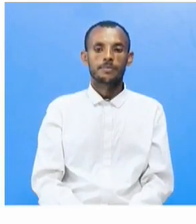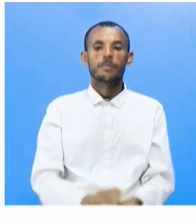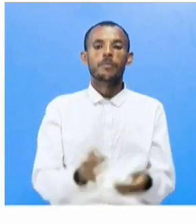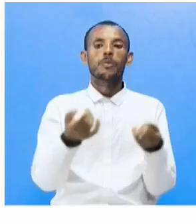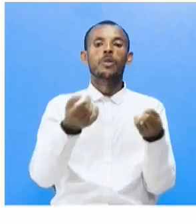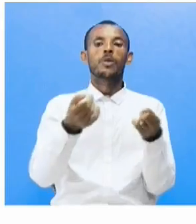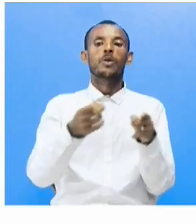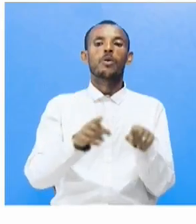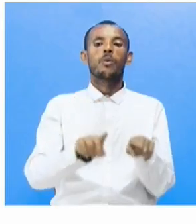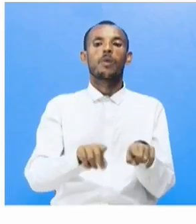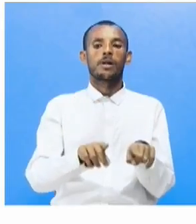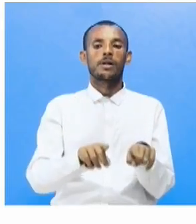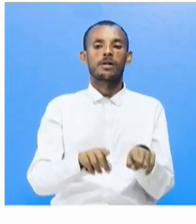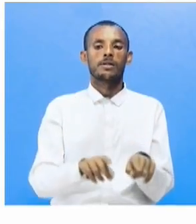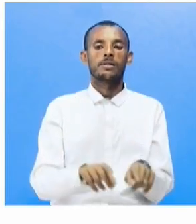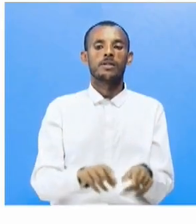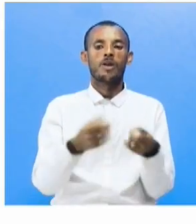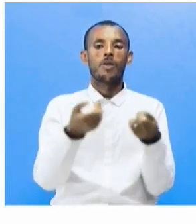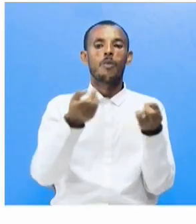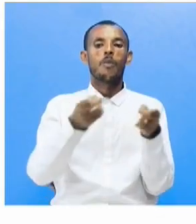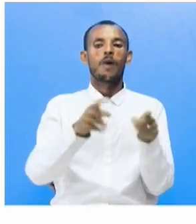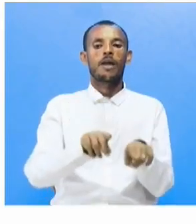when